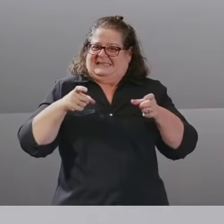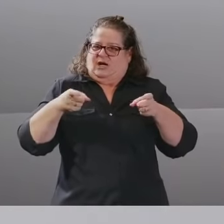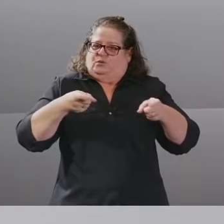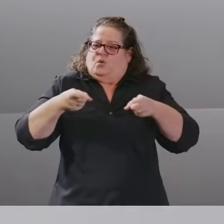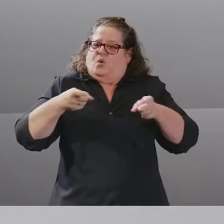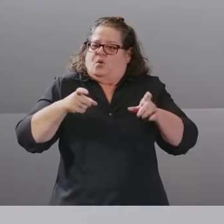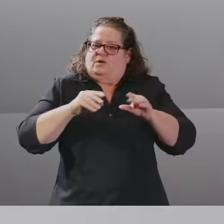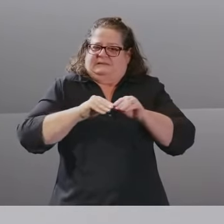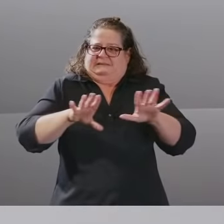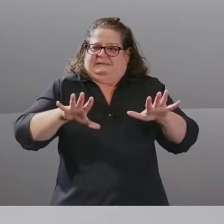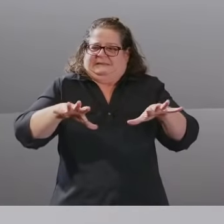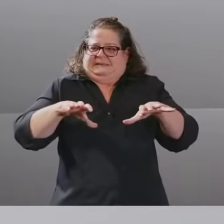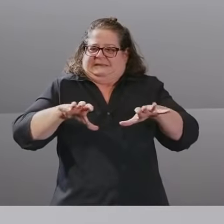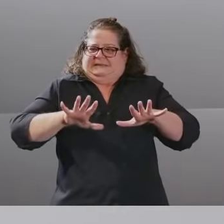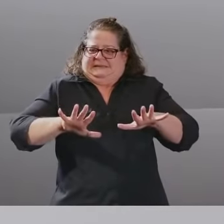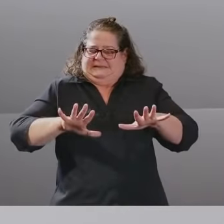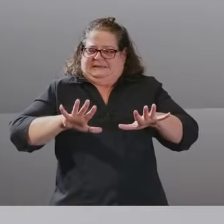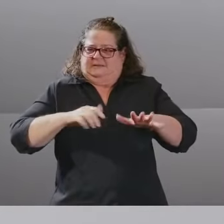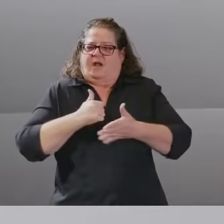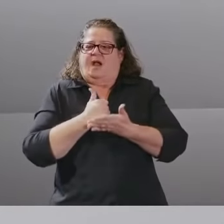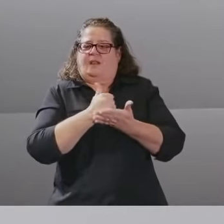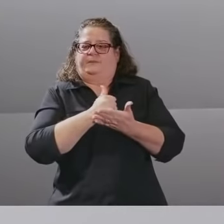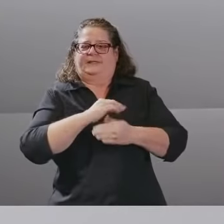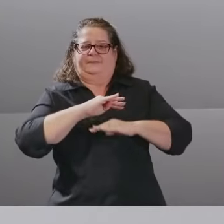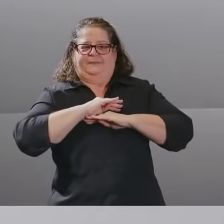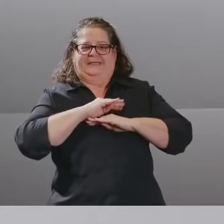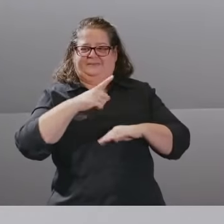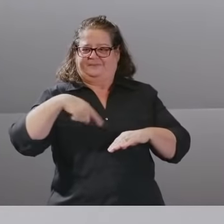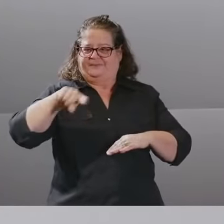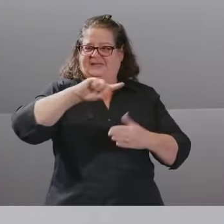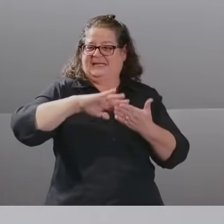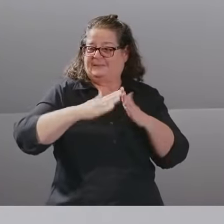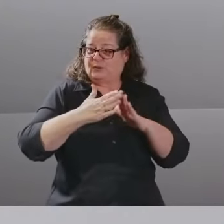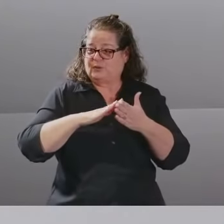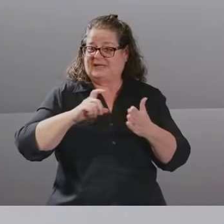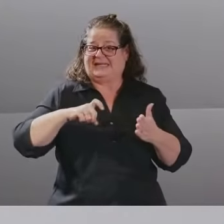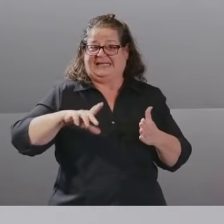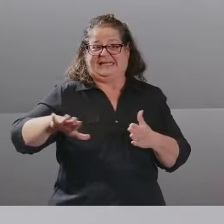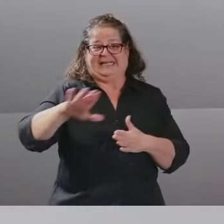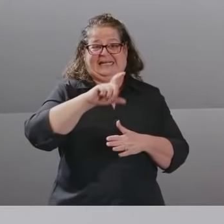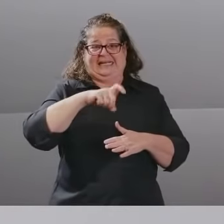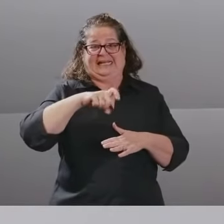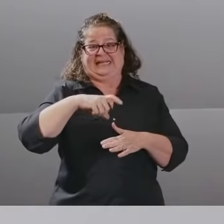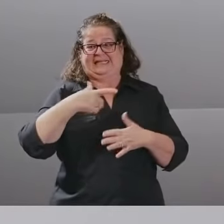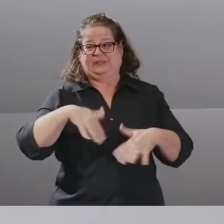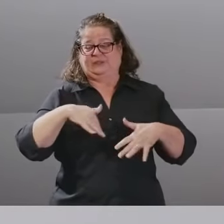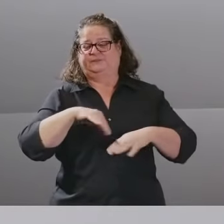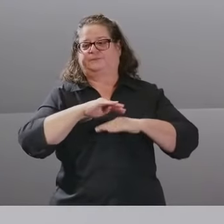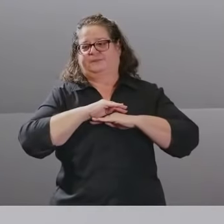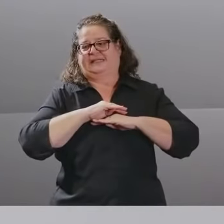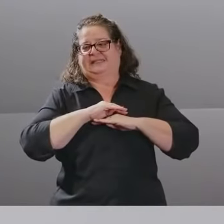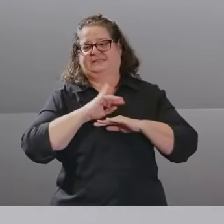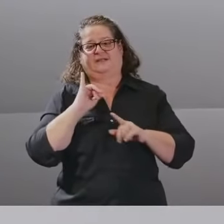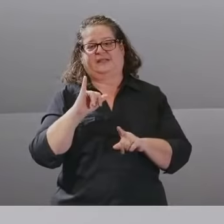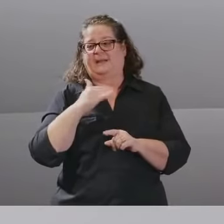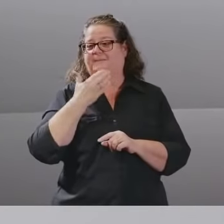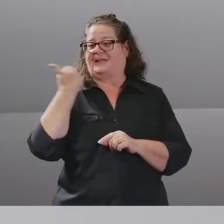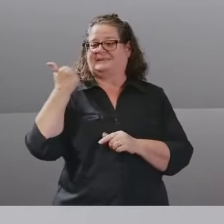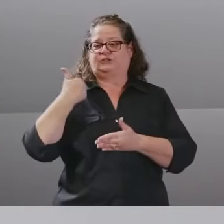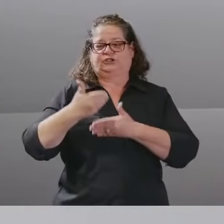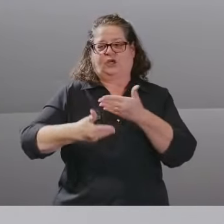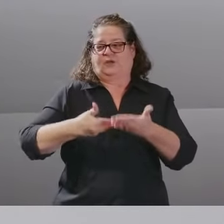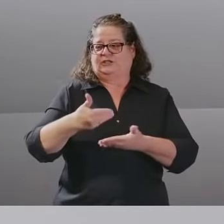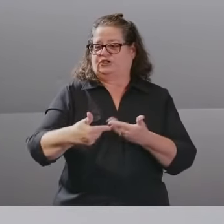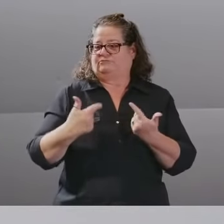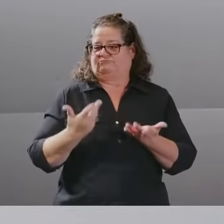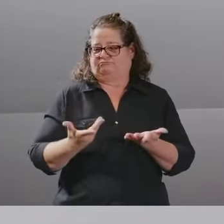needs of the citizens. And to show you that this is the next greatest generation, in a typical quarter, we shoot to recruit 90